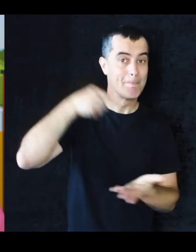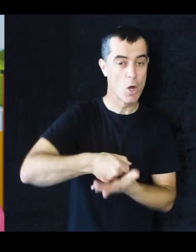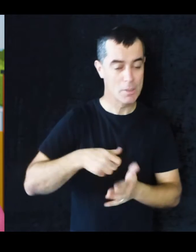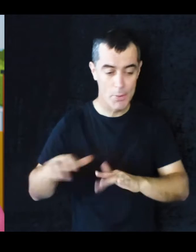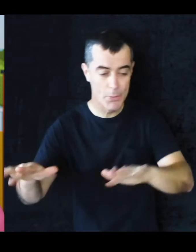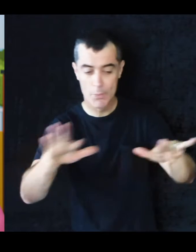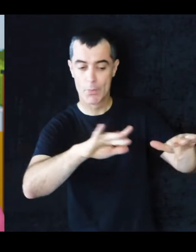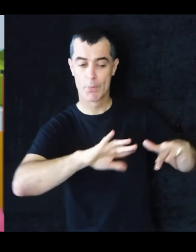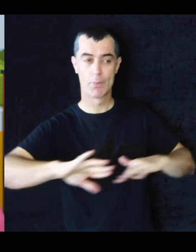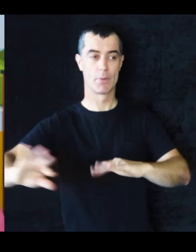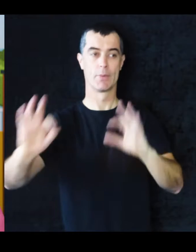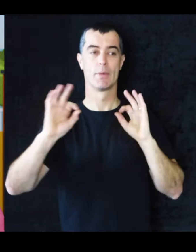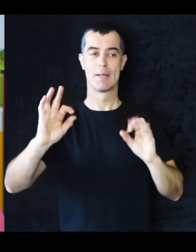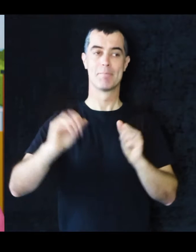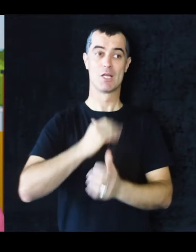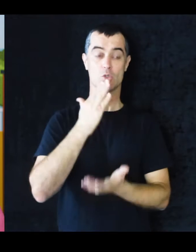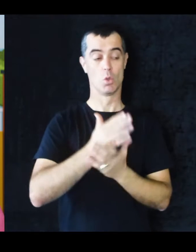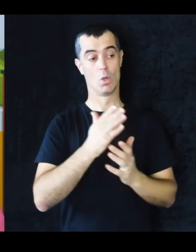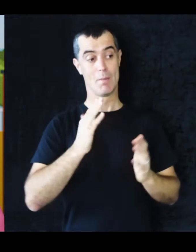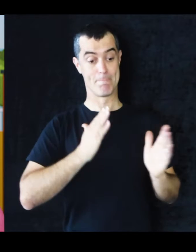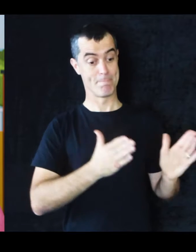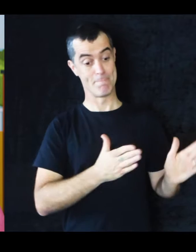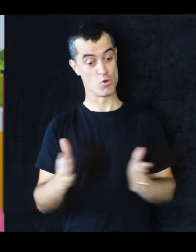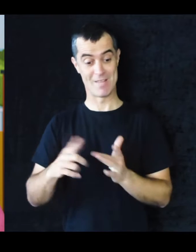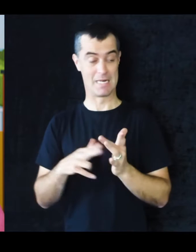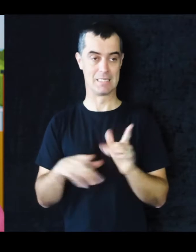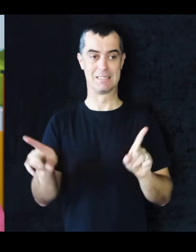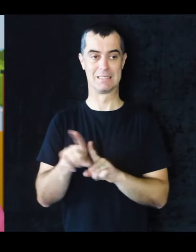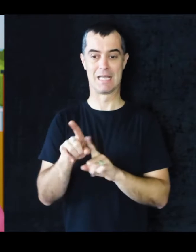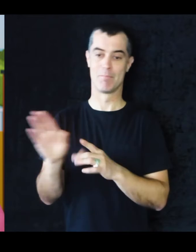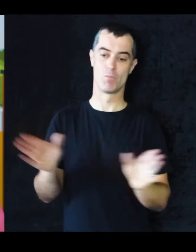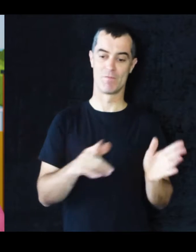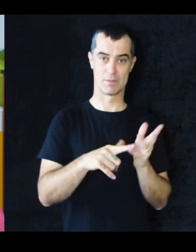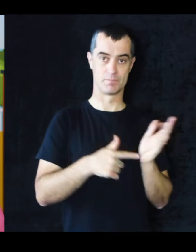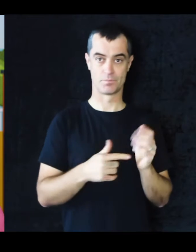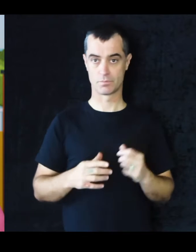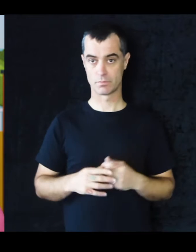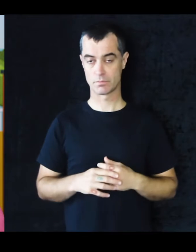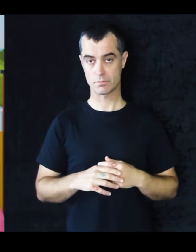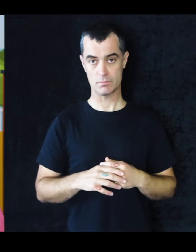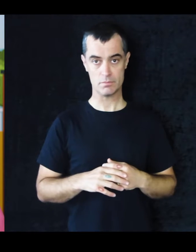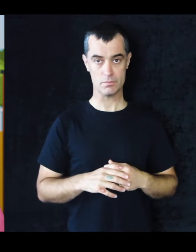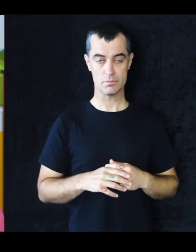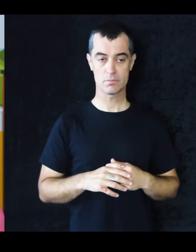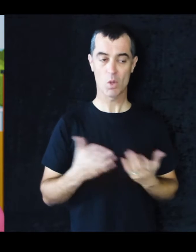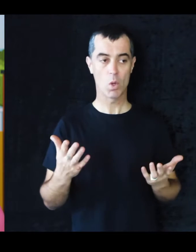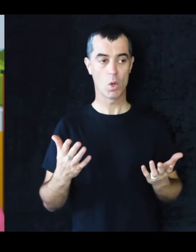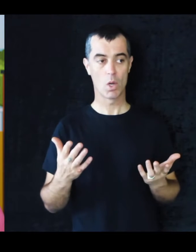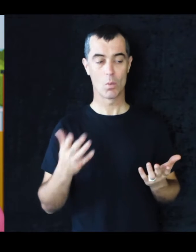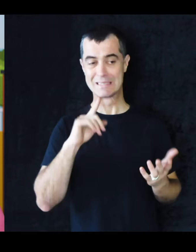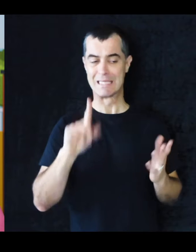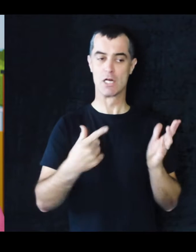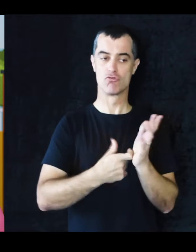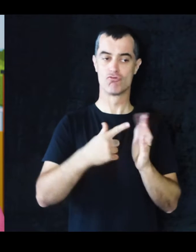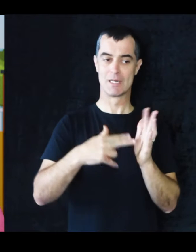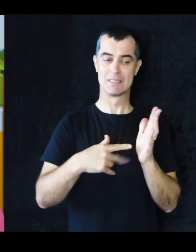it's in the condition that you found it when you started renting or